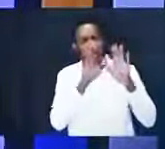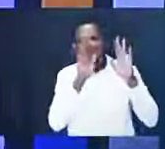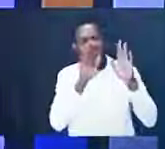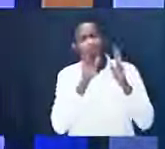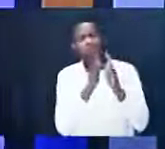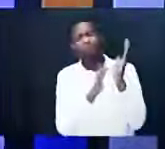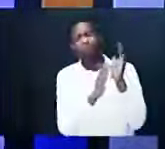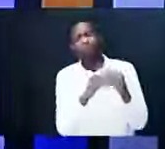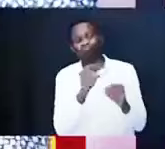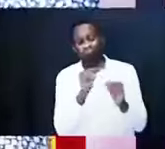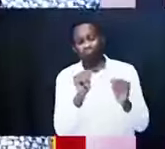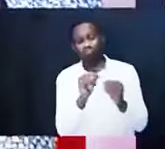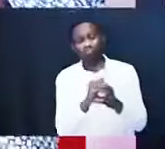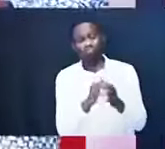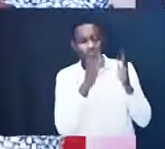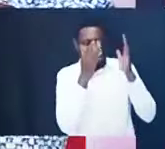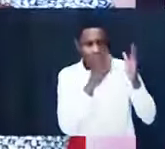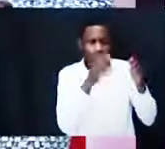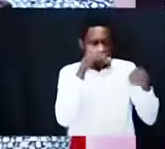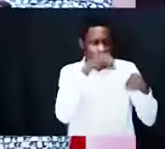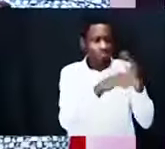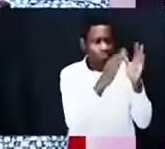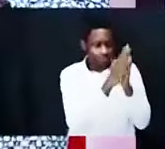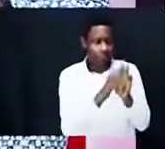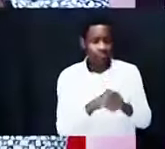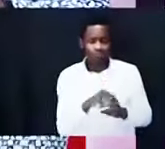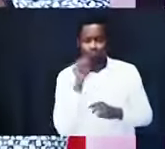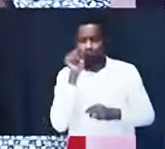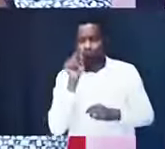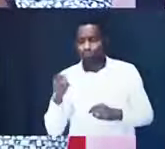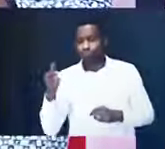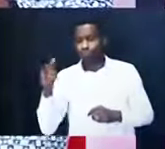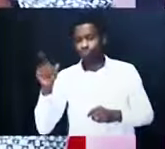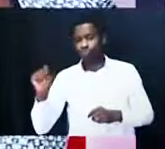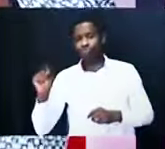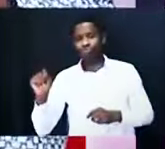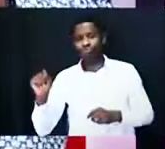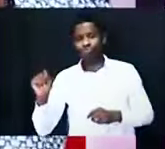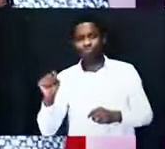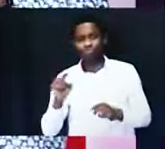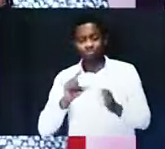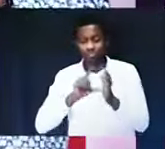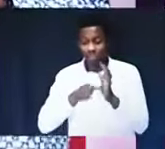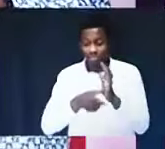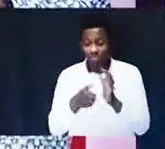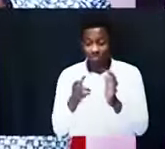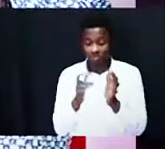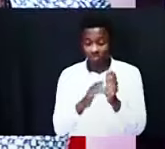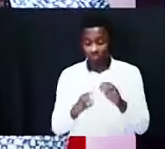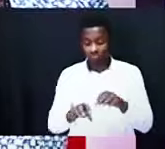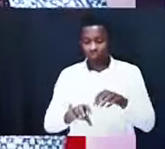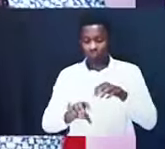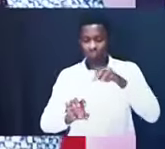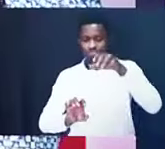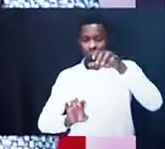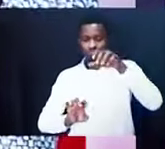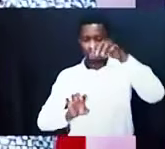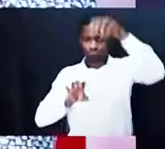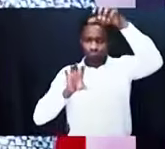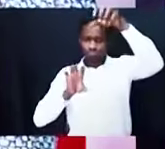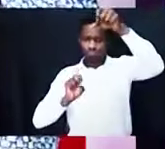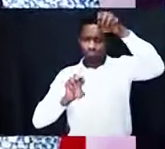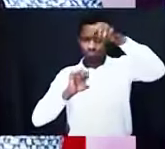hia e wo mpa bom. Now verse 20, then he rolled up the scroll, gave it back